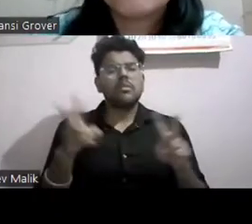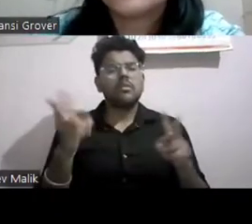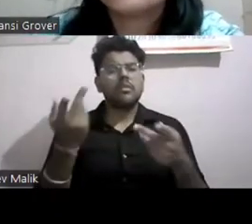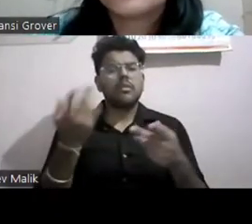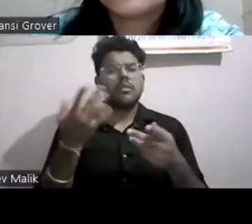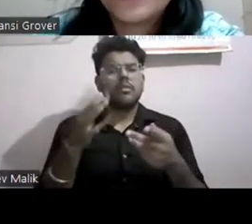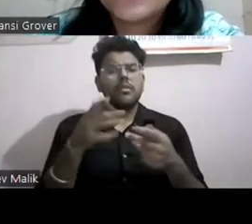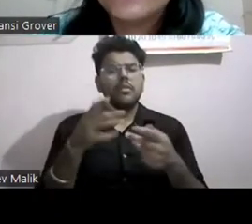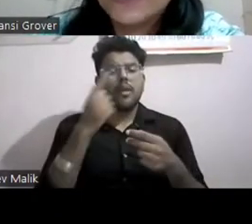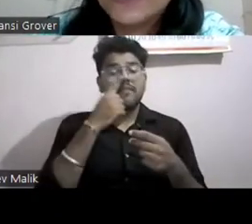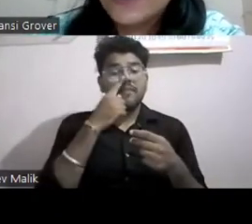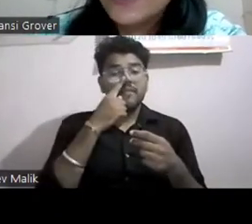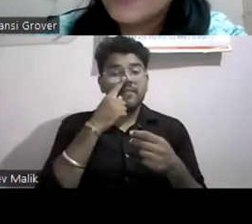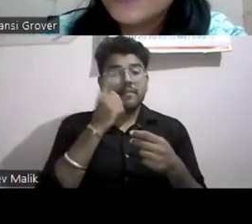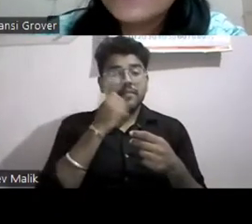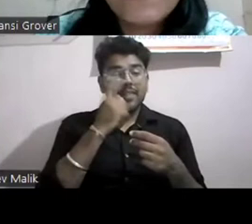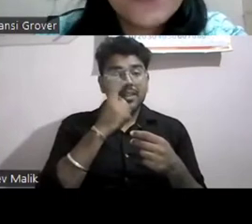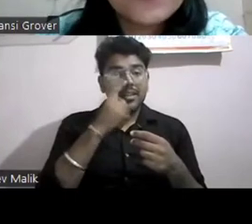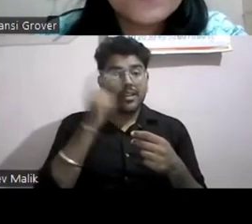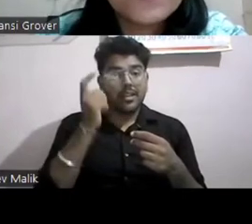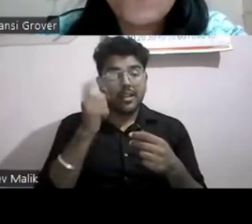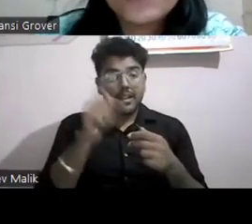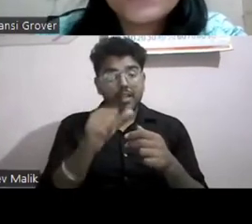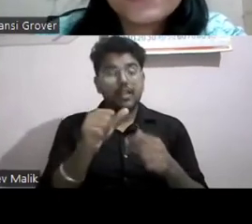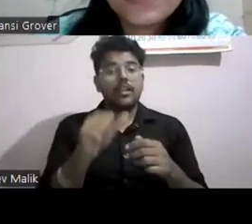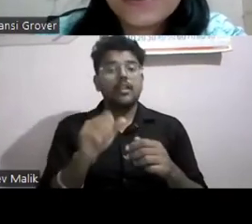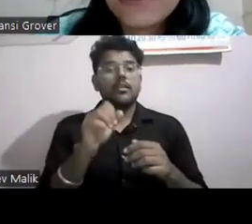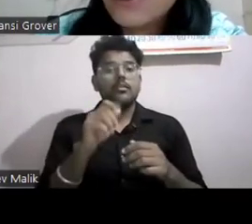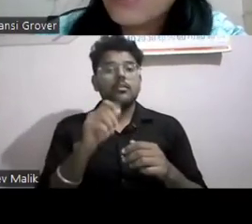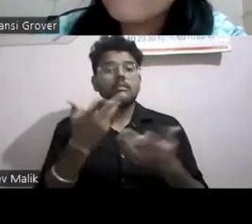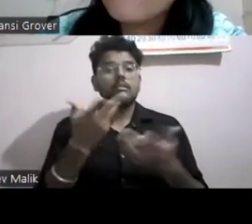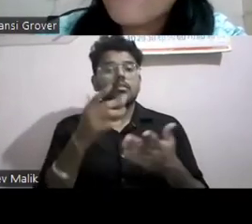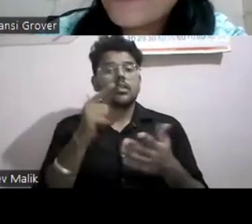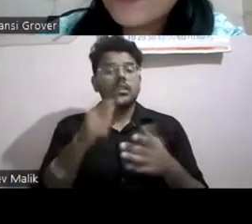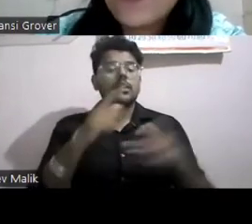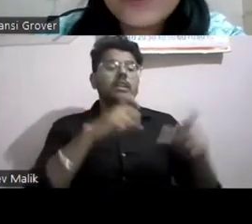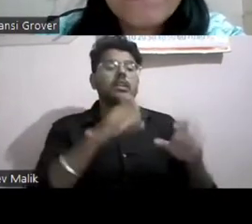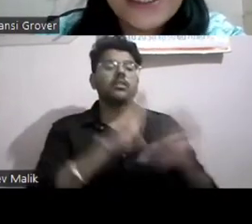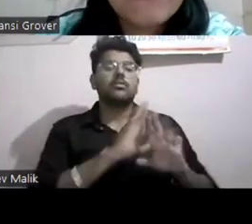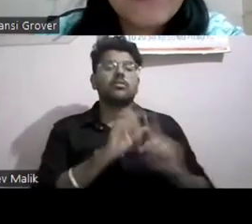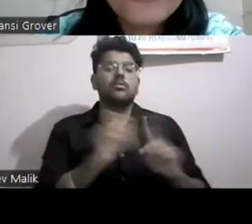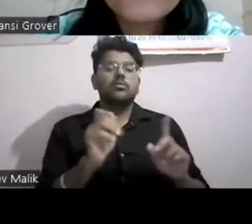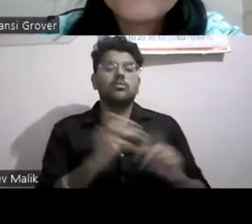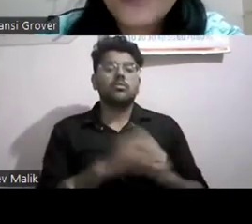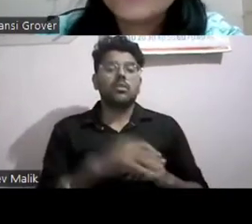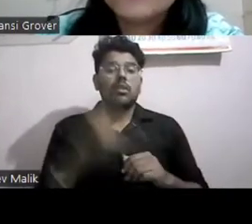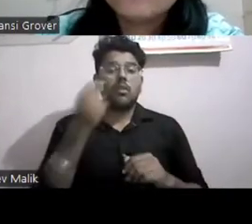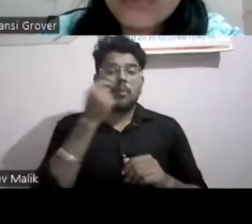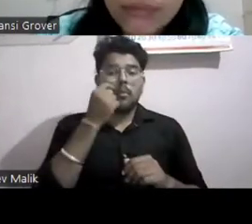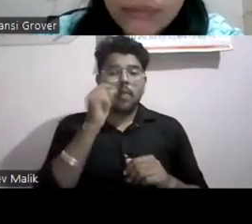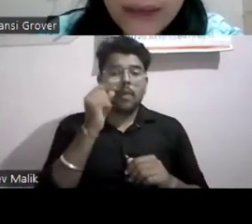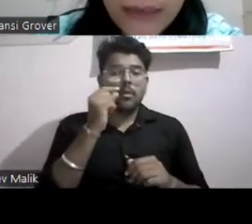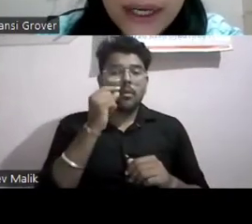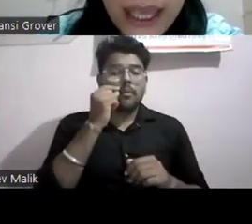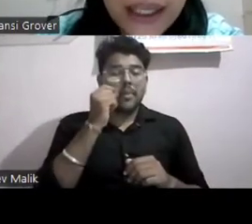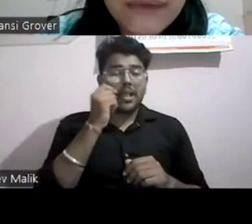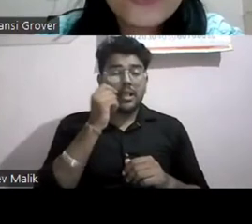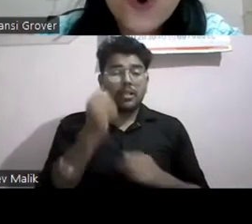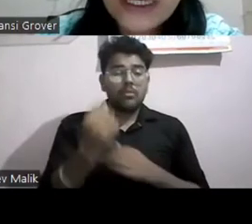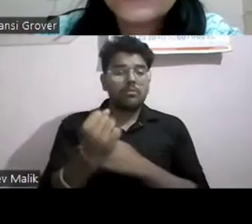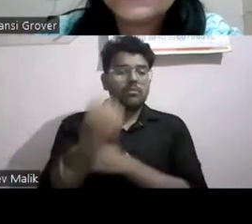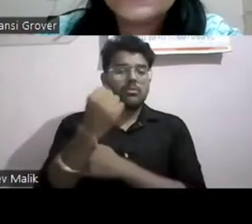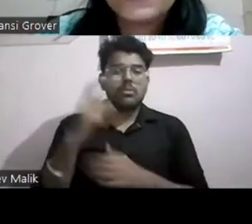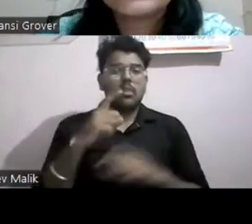figure becoming a caregiver, either a mother or a sister. A father or a male member of the family would become a